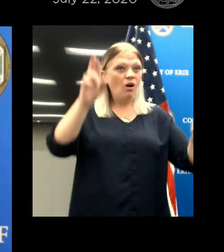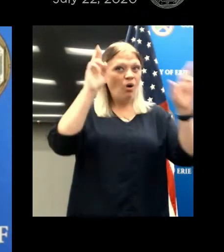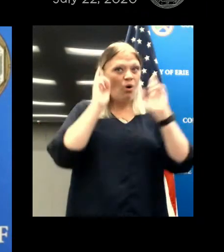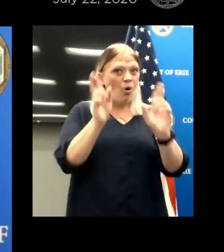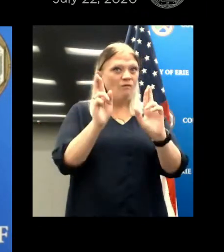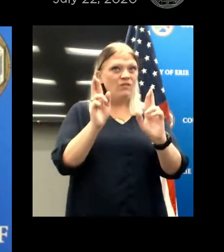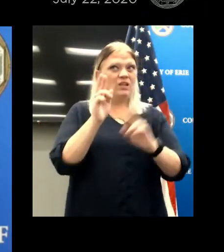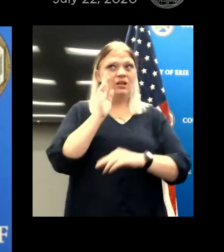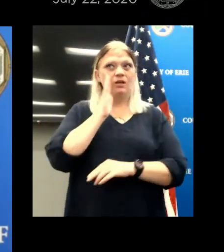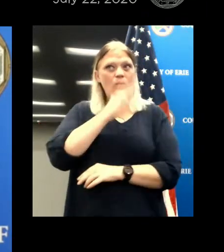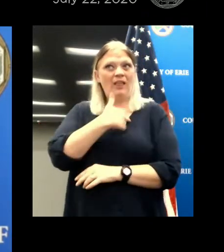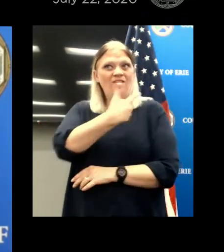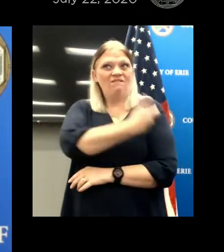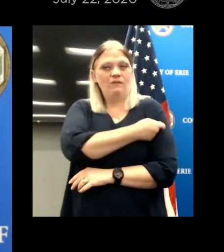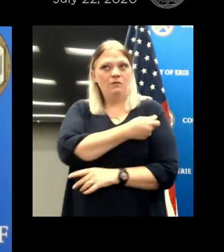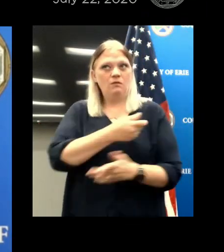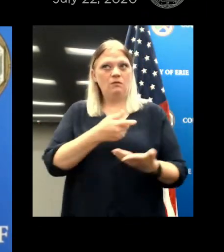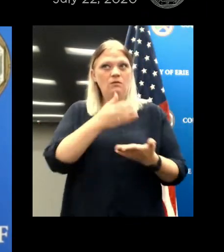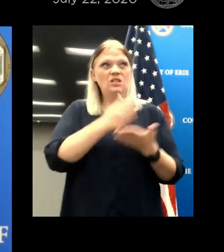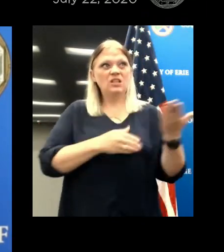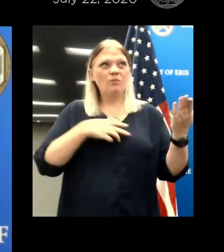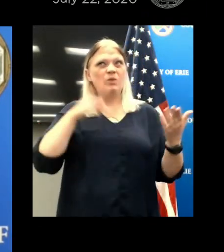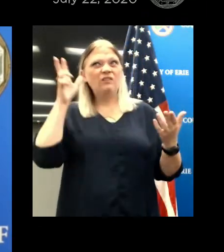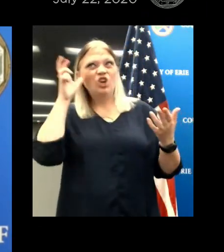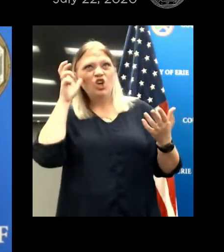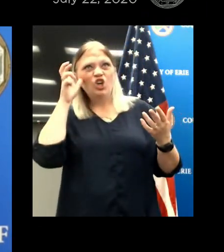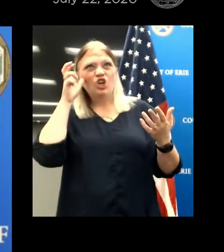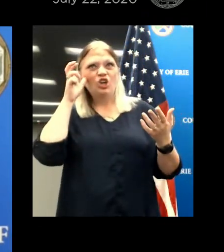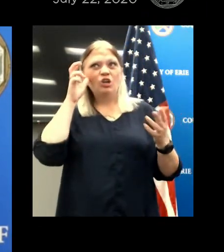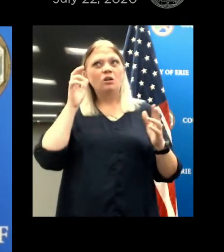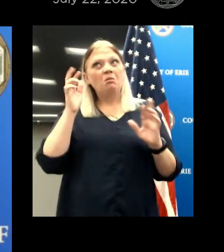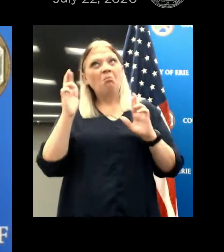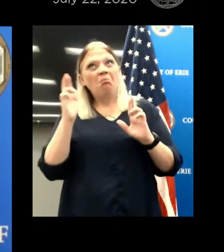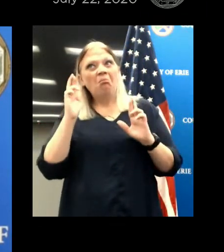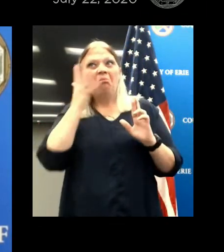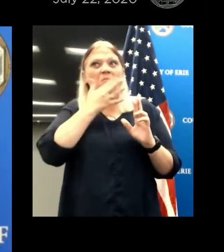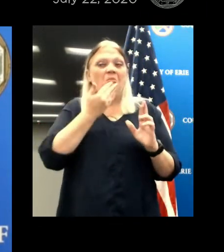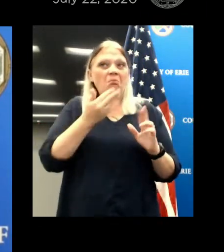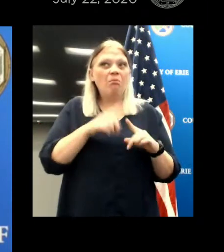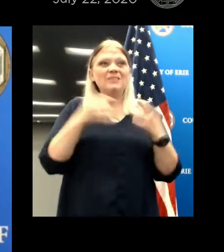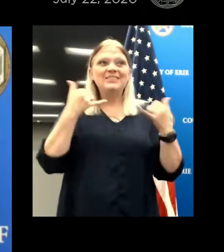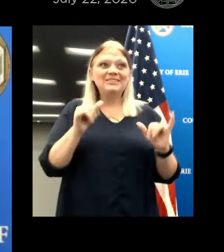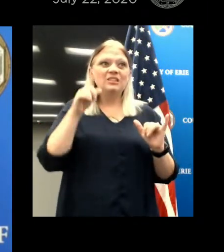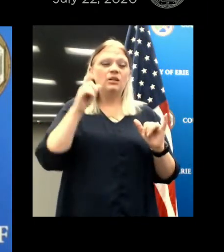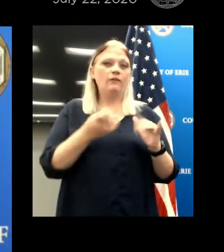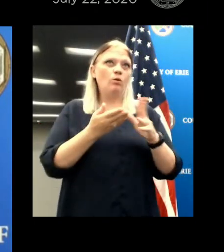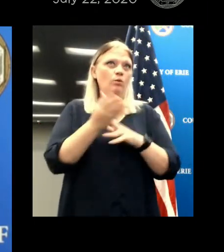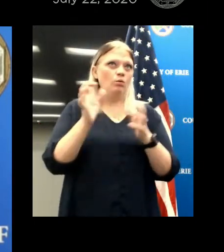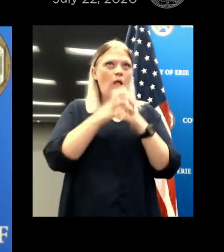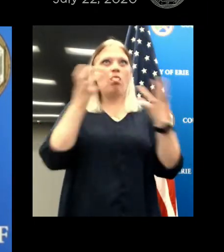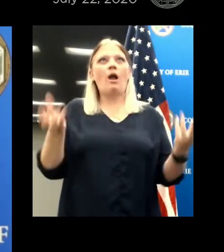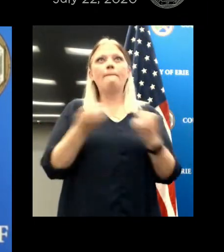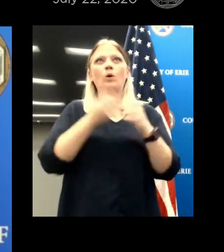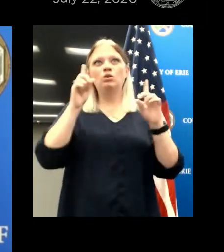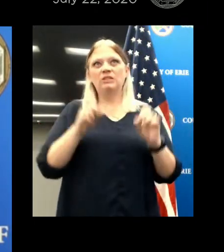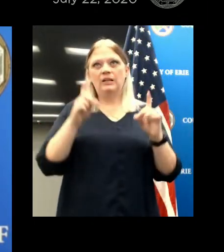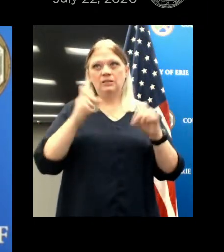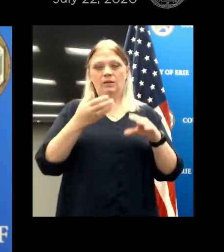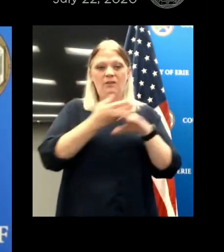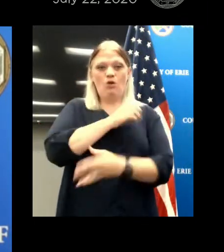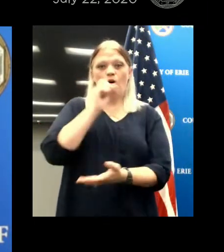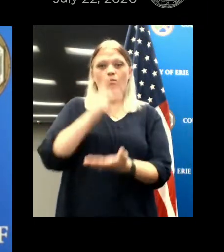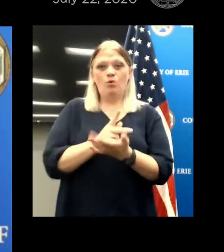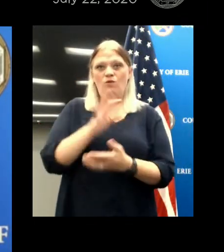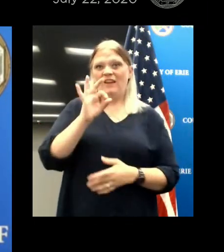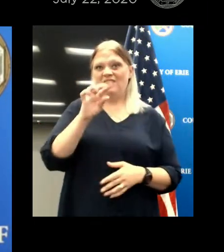there's a vaccine. There's some vaccines we've heard about that are showing promise, but they're still going to have to go through much more testing before they get approved